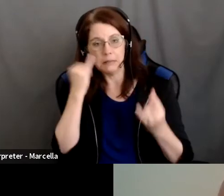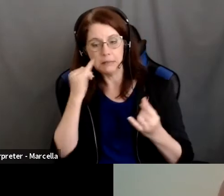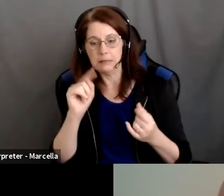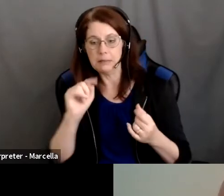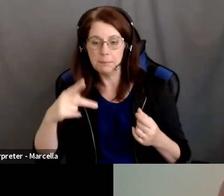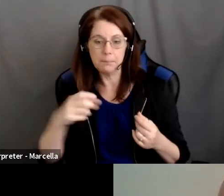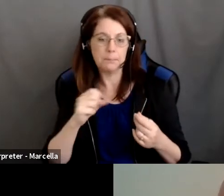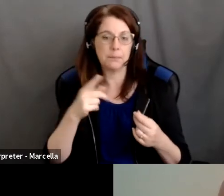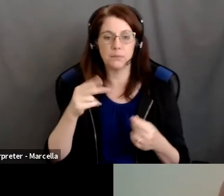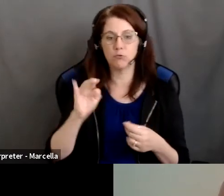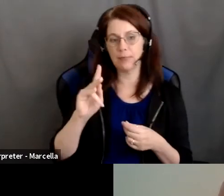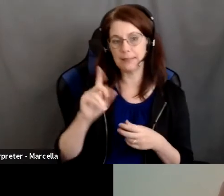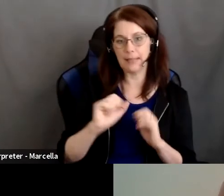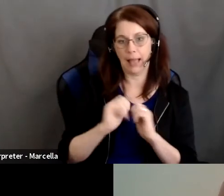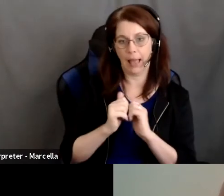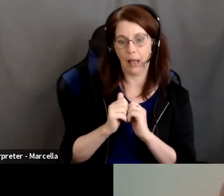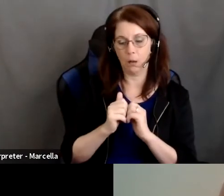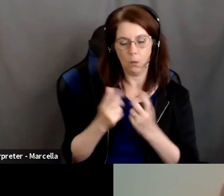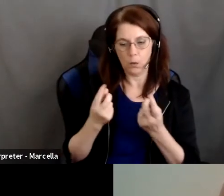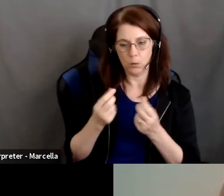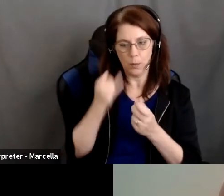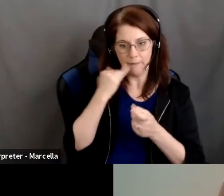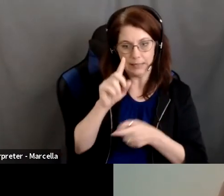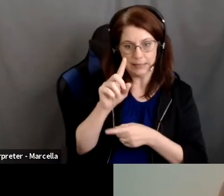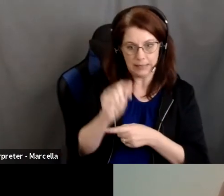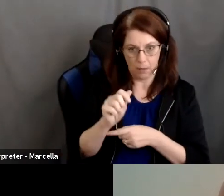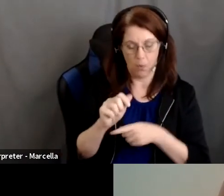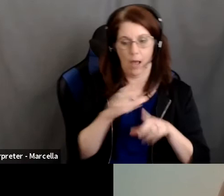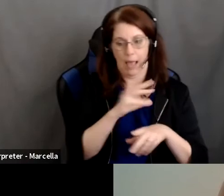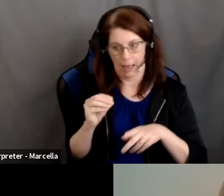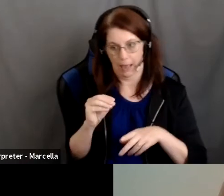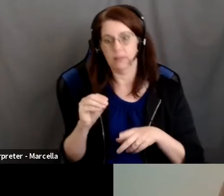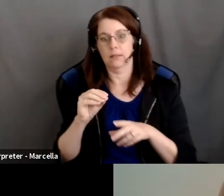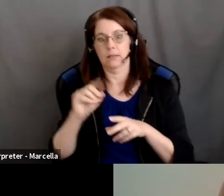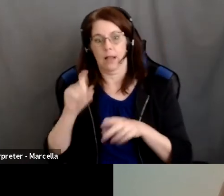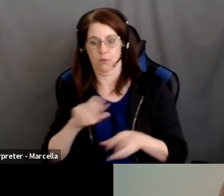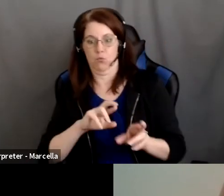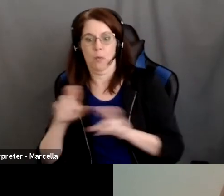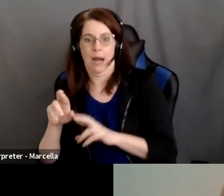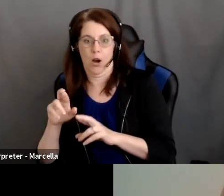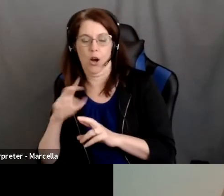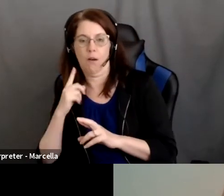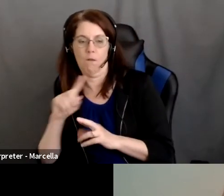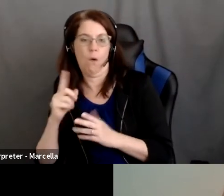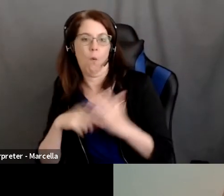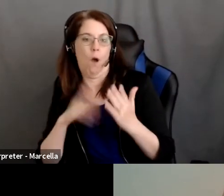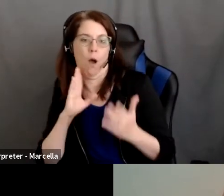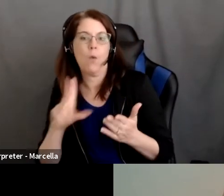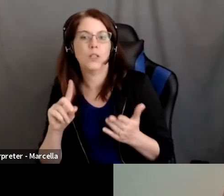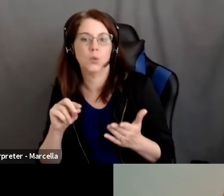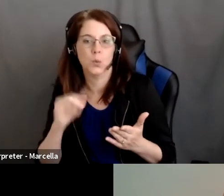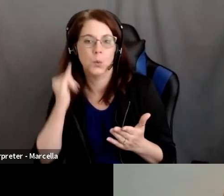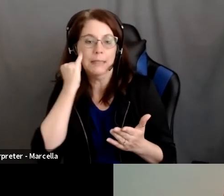for having a disability and having to prepare for what you might do